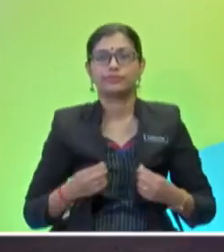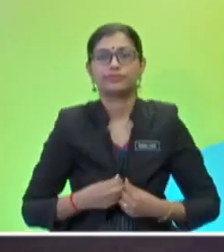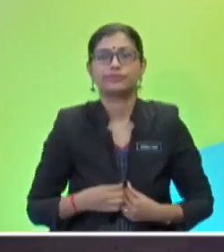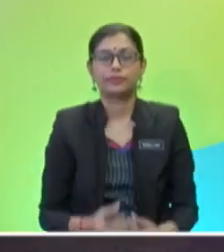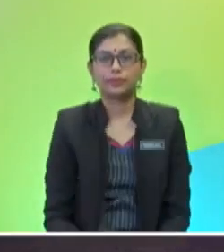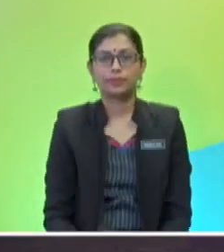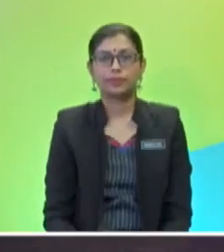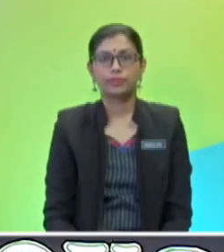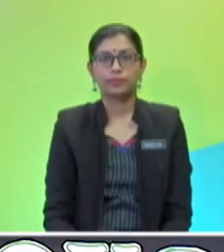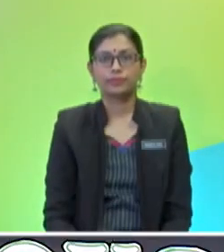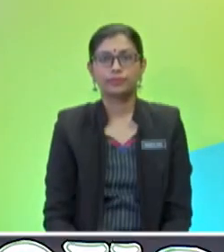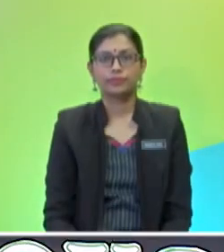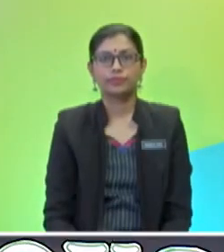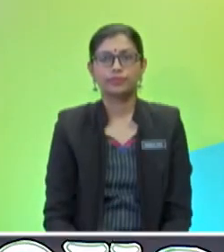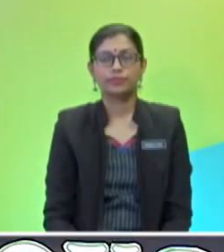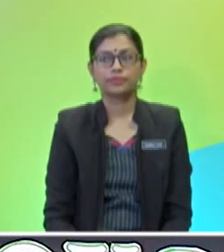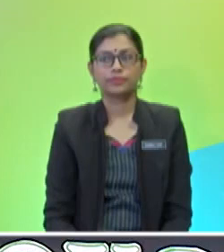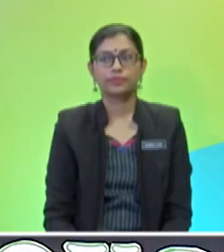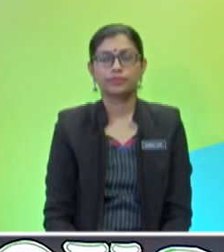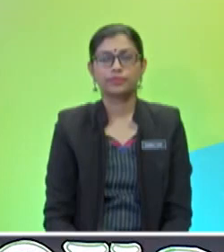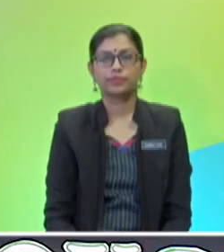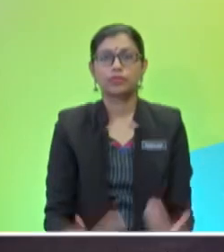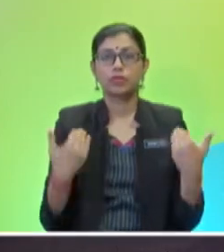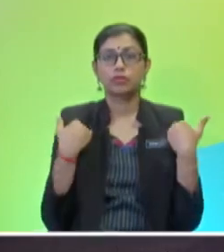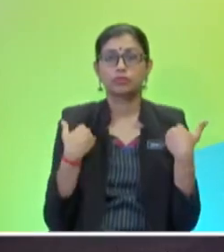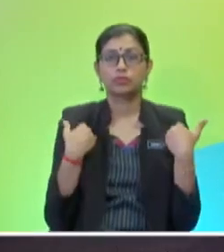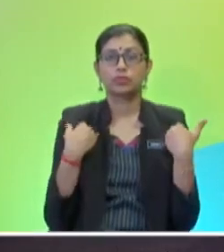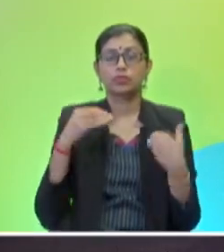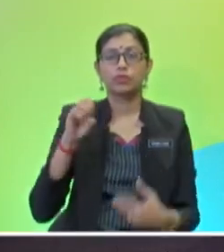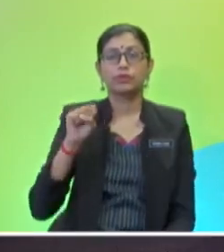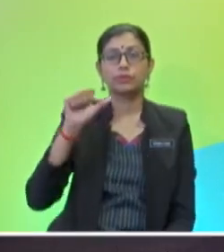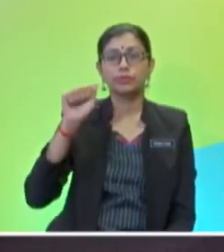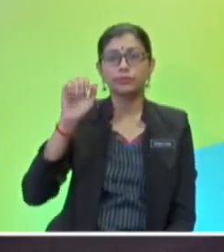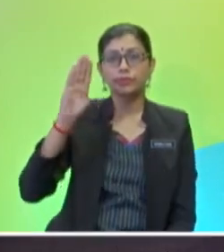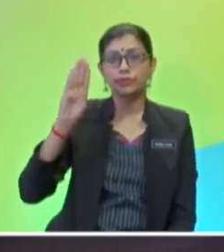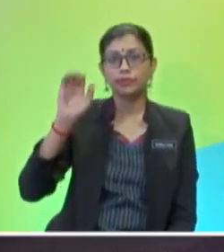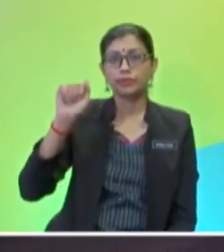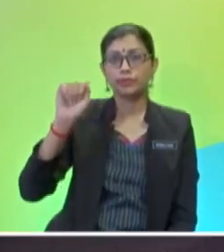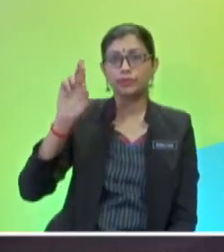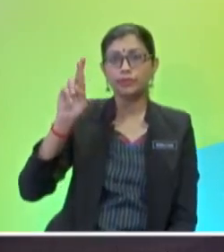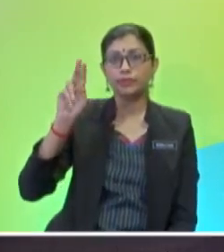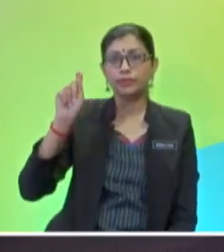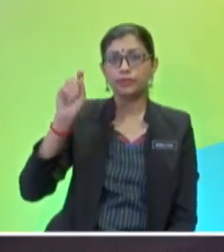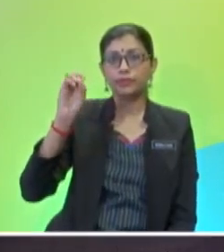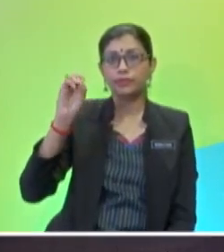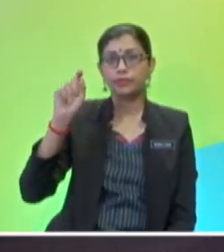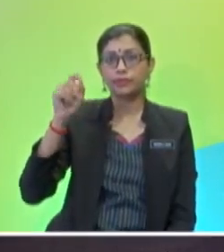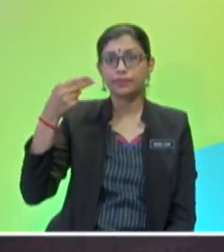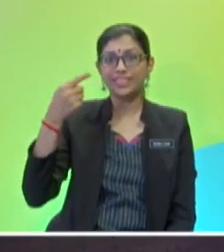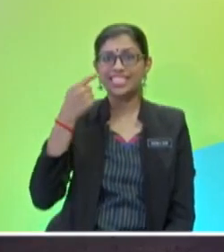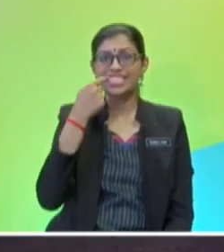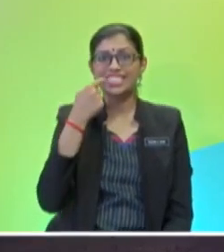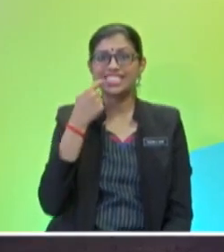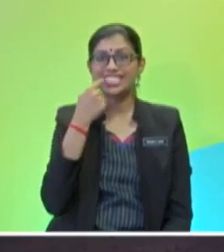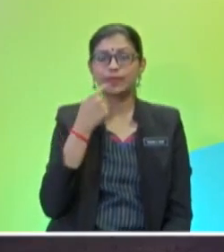Maybe the saber-toothed tiger? Saber-toothed tiger. Just like Yeah. Power Rangers, is it? Yes, and I